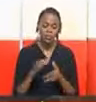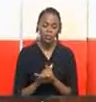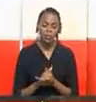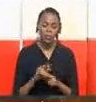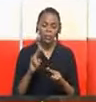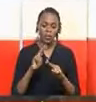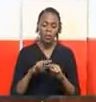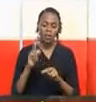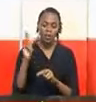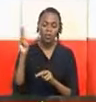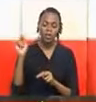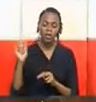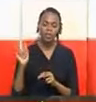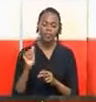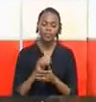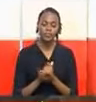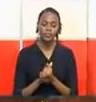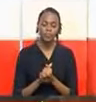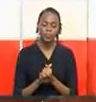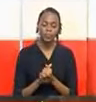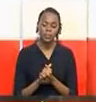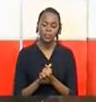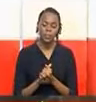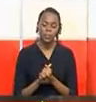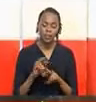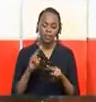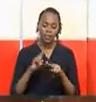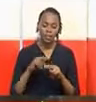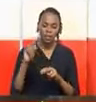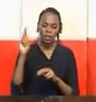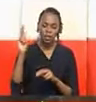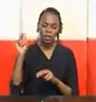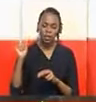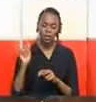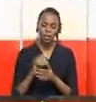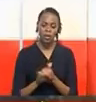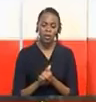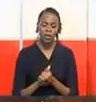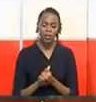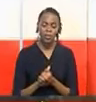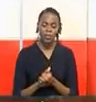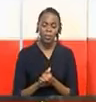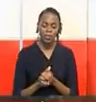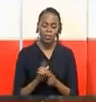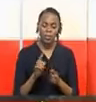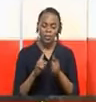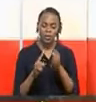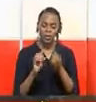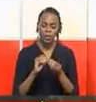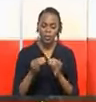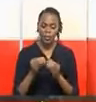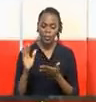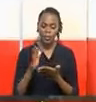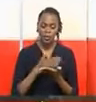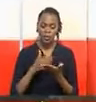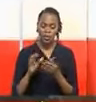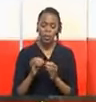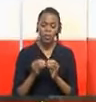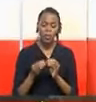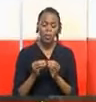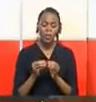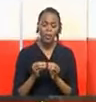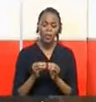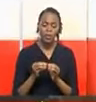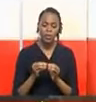KA. When the Kamuzu Academy Orchestra was heading out for our first concert at Capitol Hotel with the